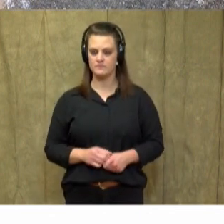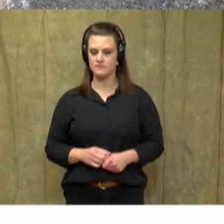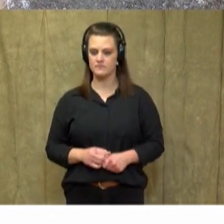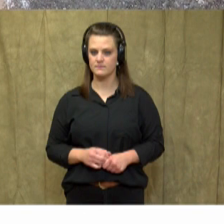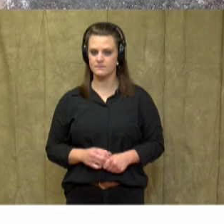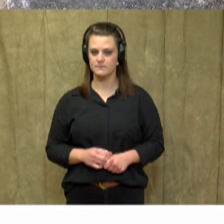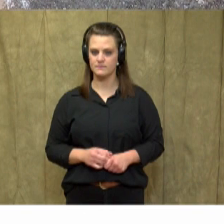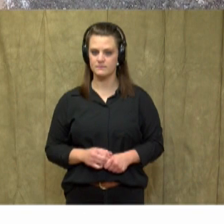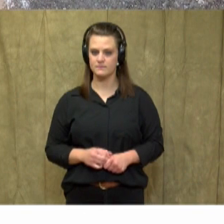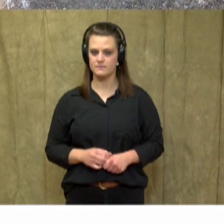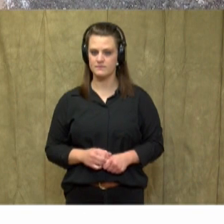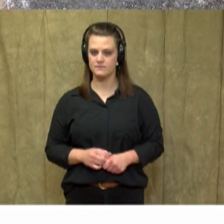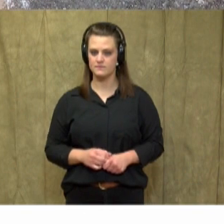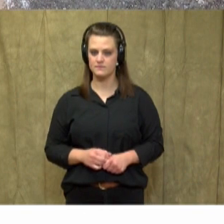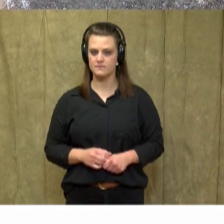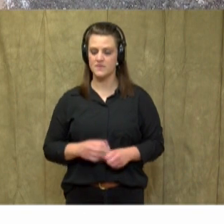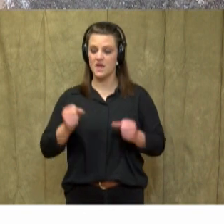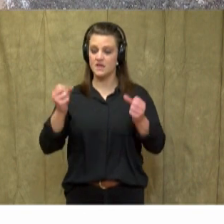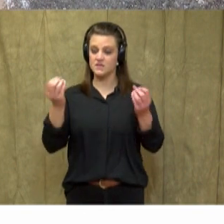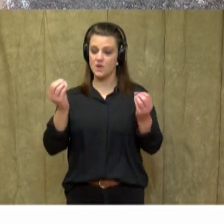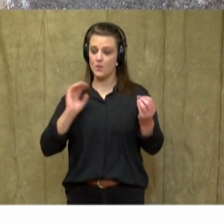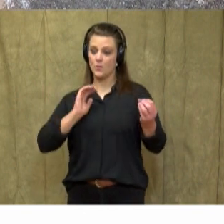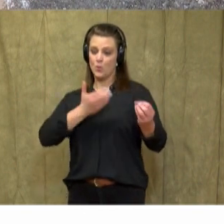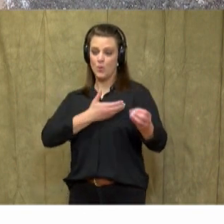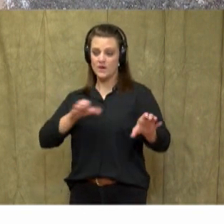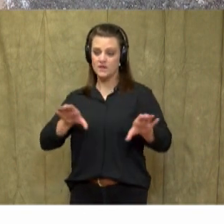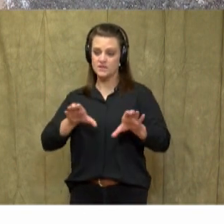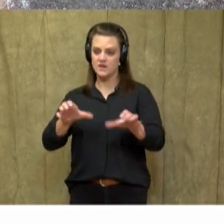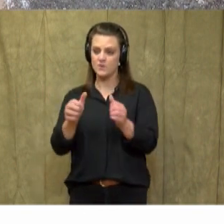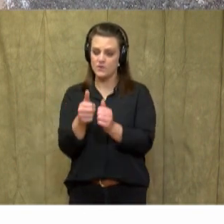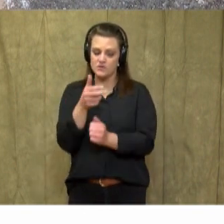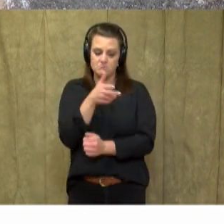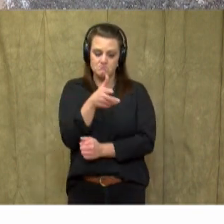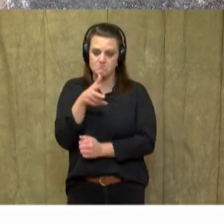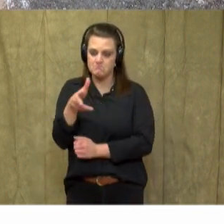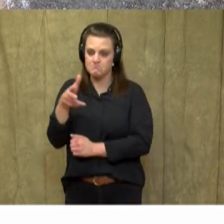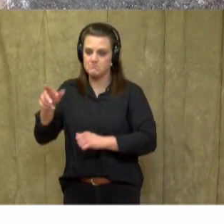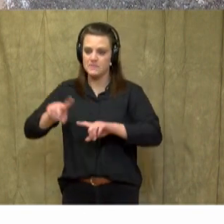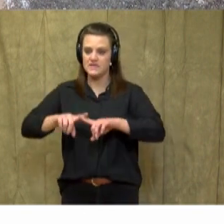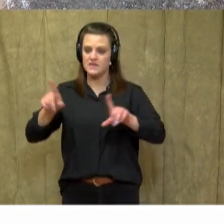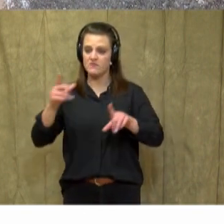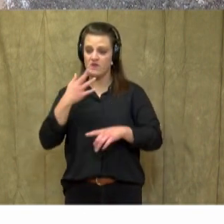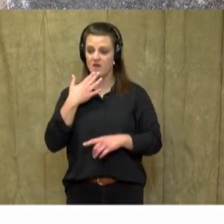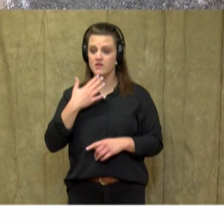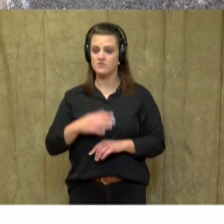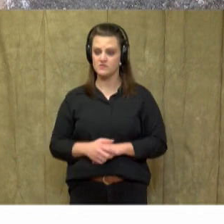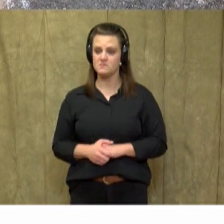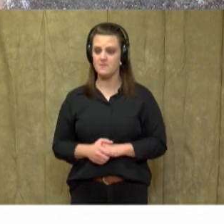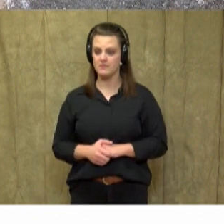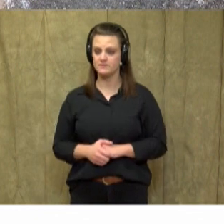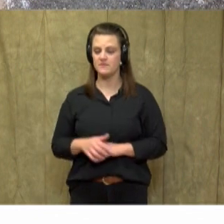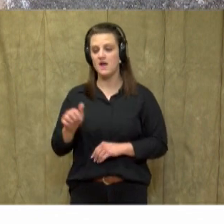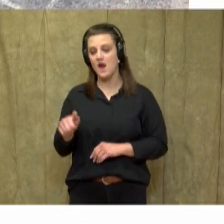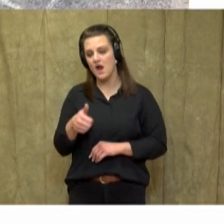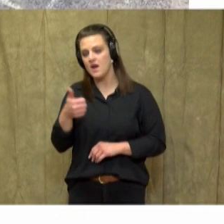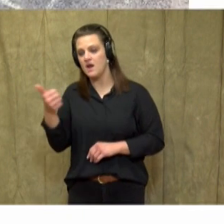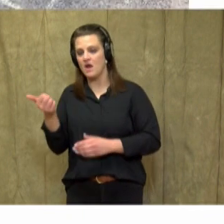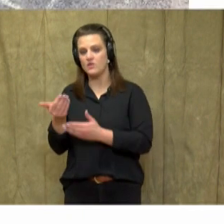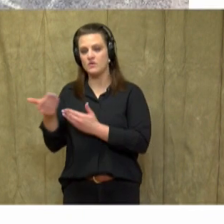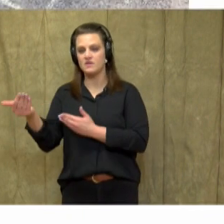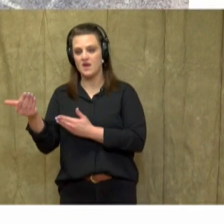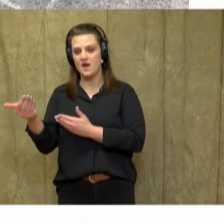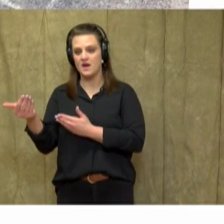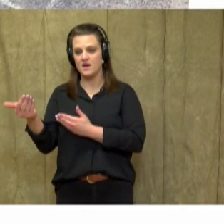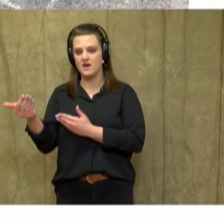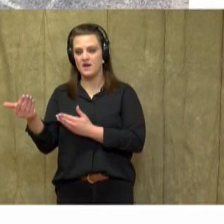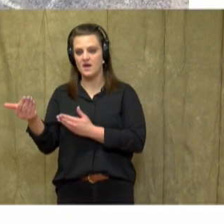the green car. And so we did that with just some cars that my children had at home. Another thing that we did